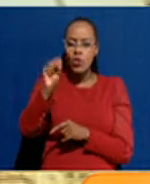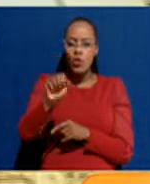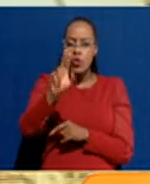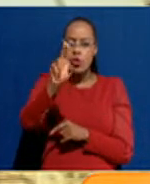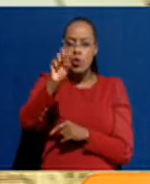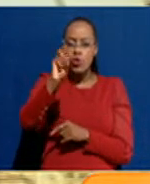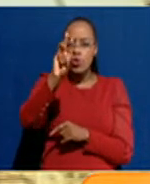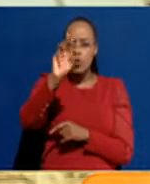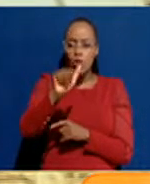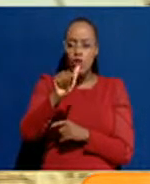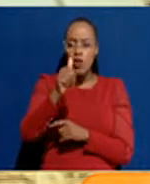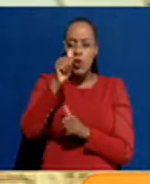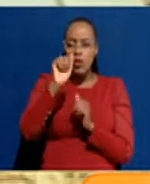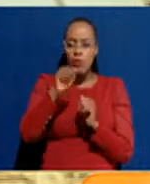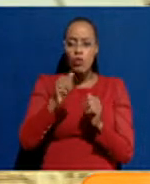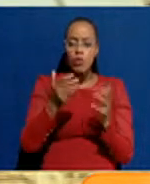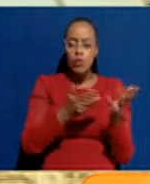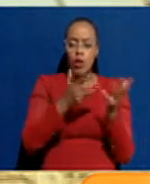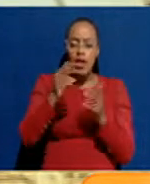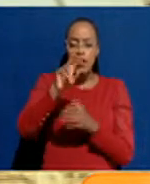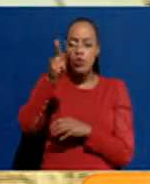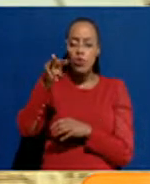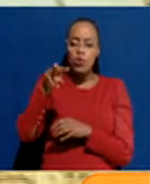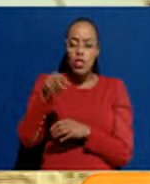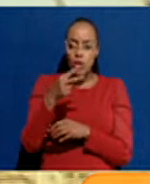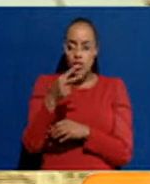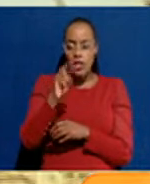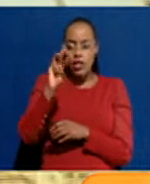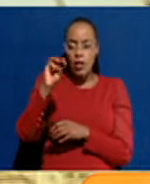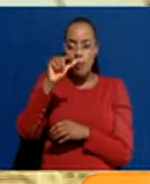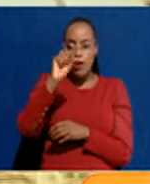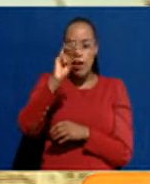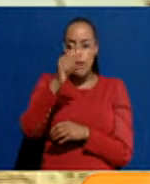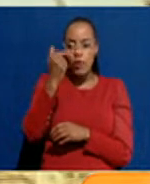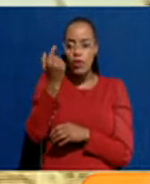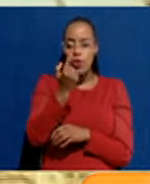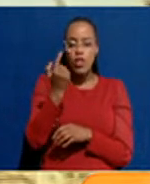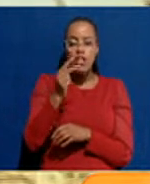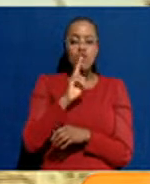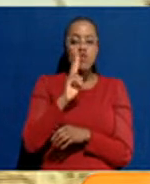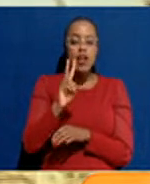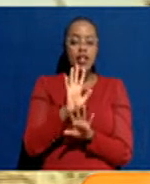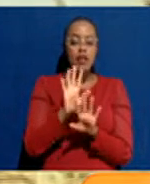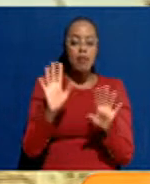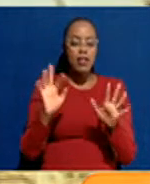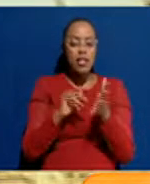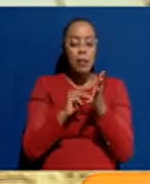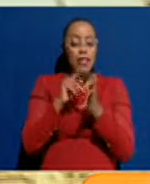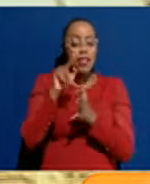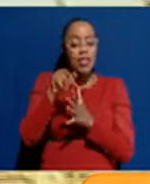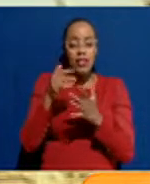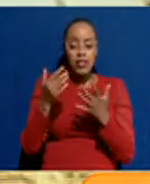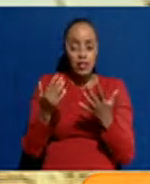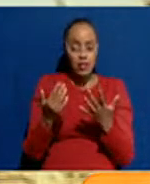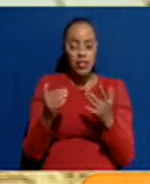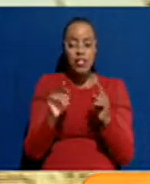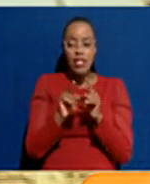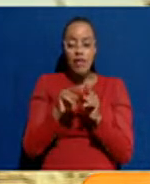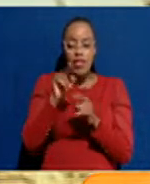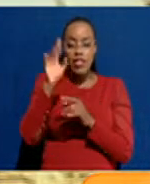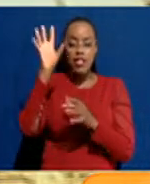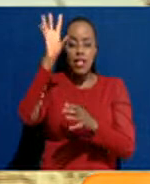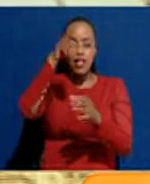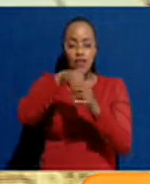is a line that can carry 2,000 megawatts. But right now, it's only carrying 200. So what does that tell you? That is an